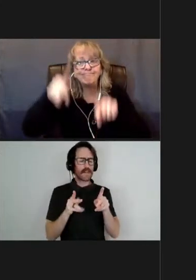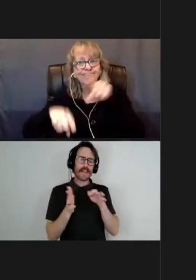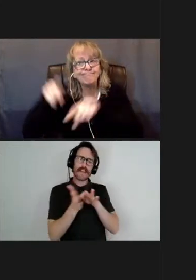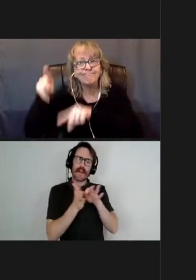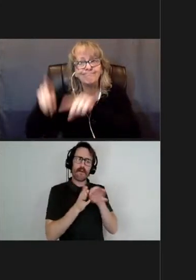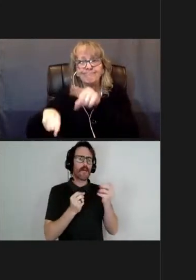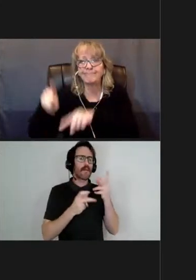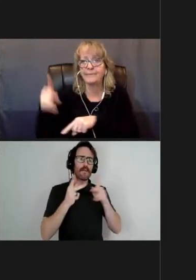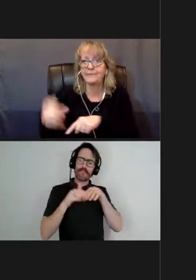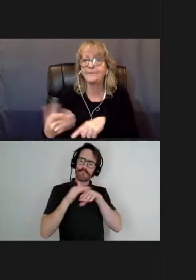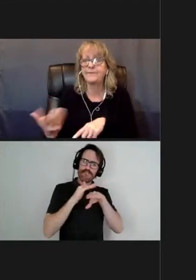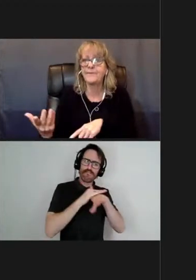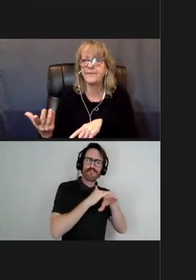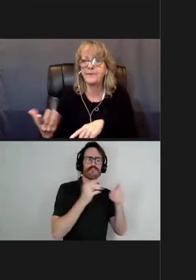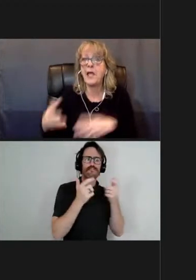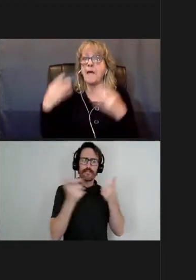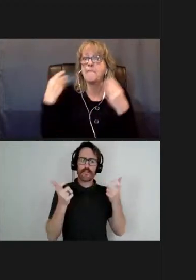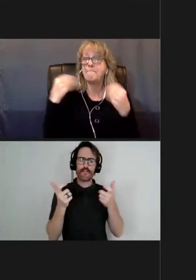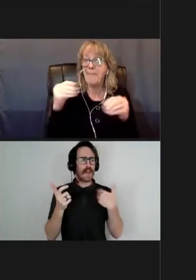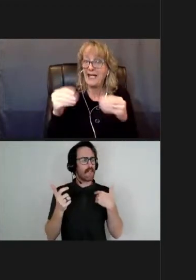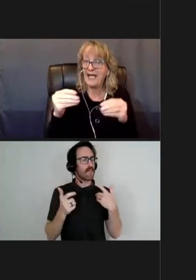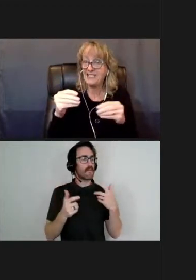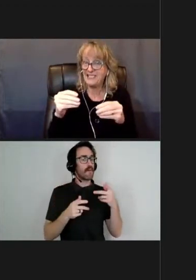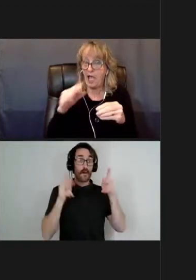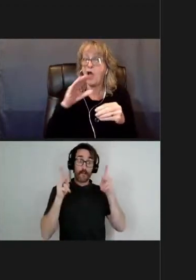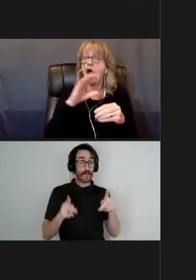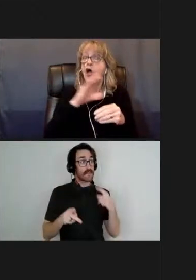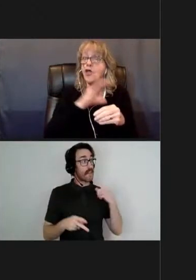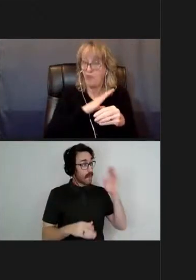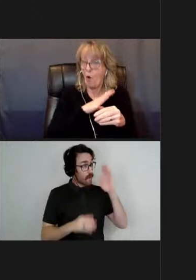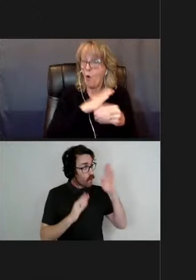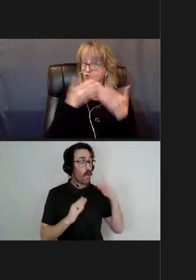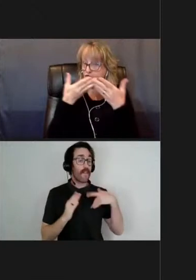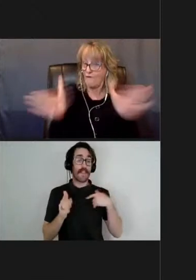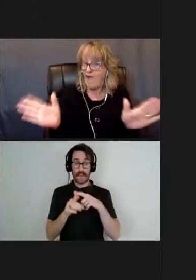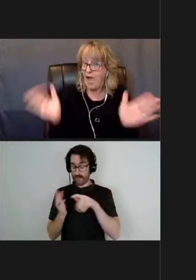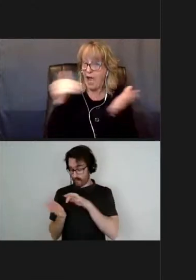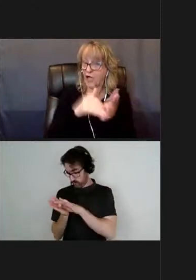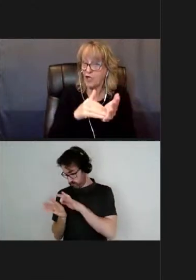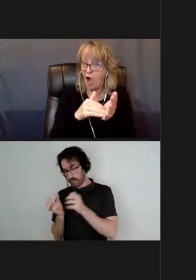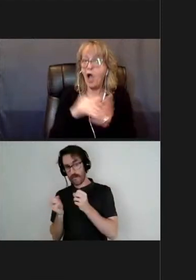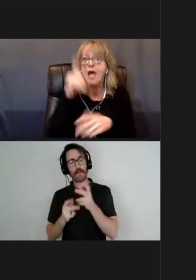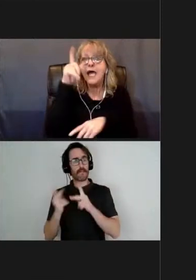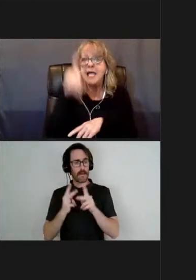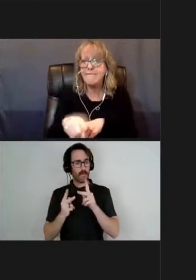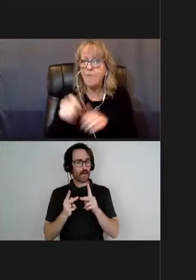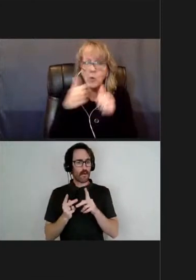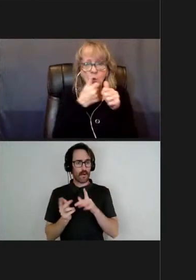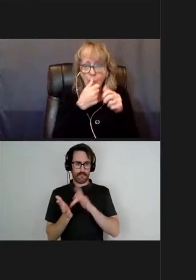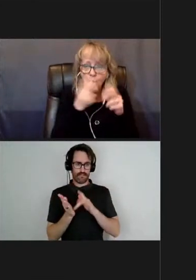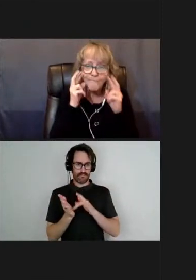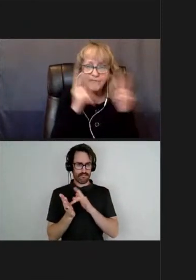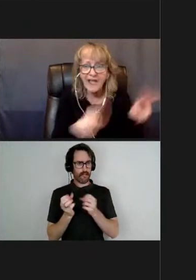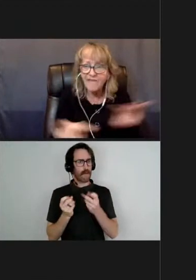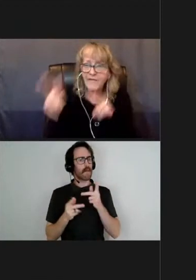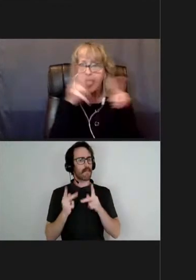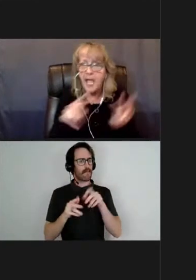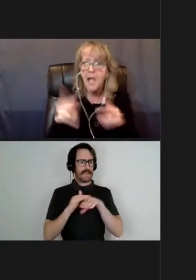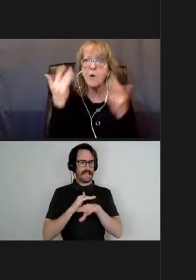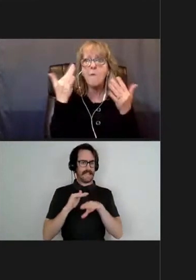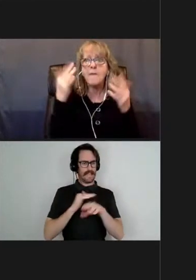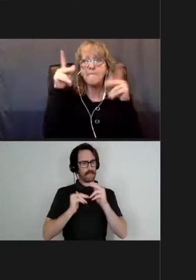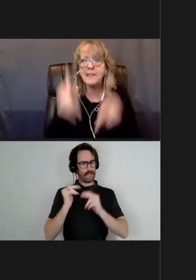open to have a greeter and to be actively tracking the numbers of people and to make sure that their capacity limits